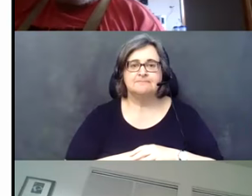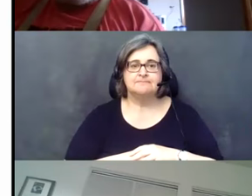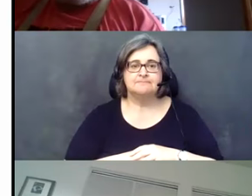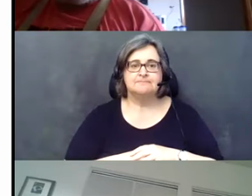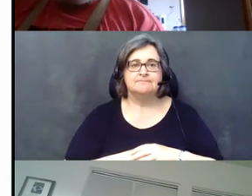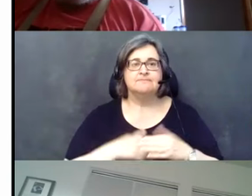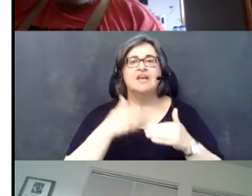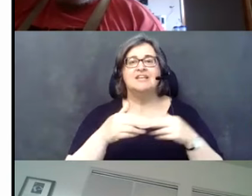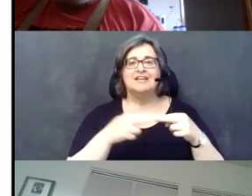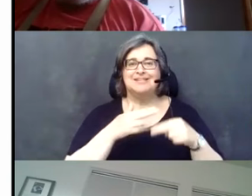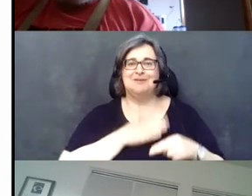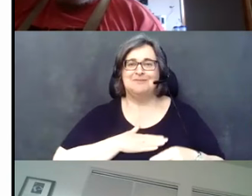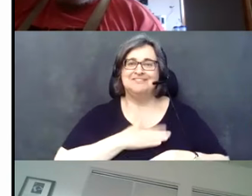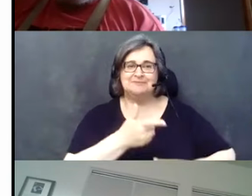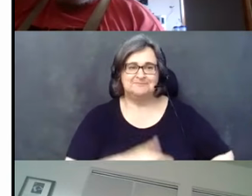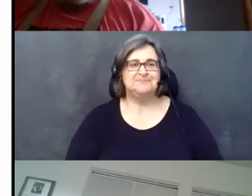Next slide, please.